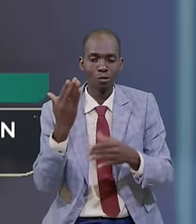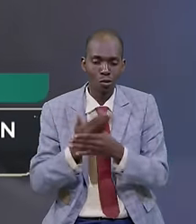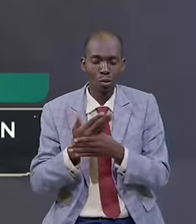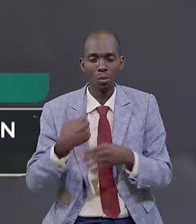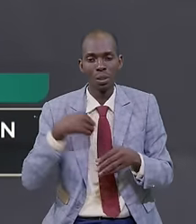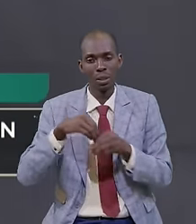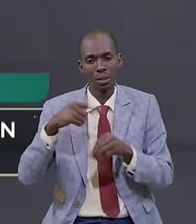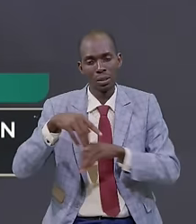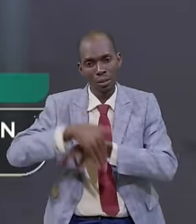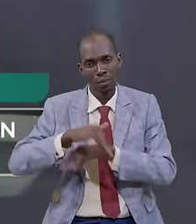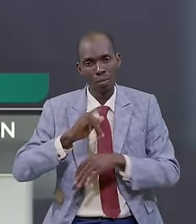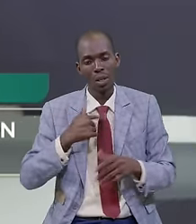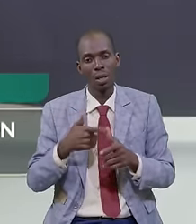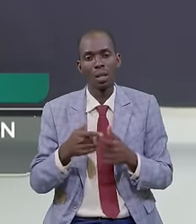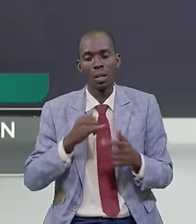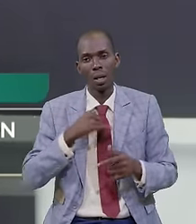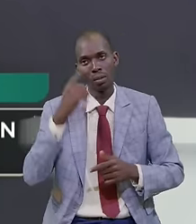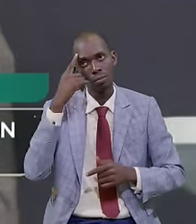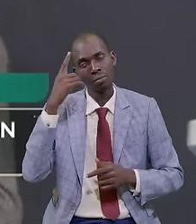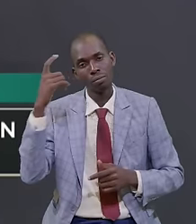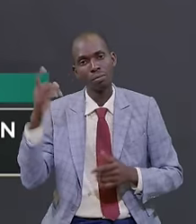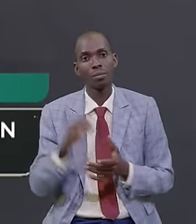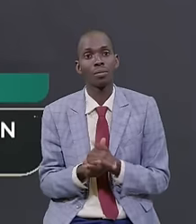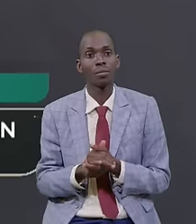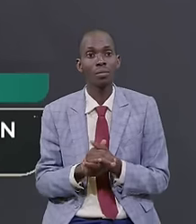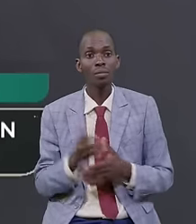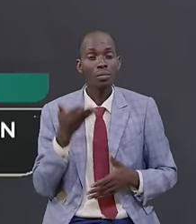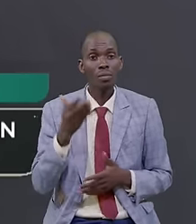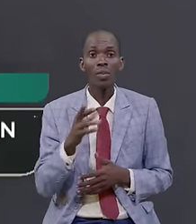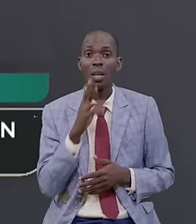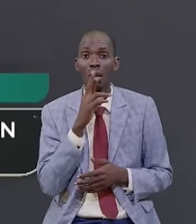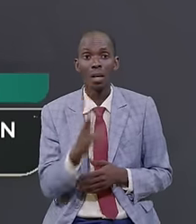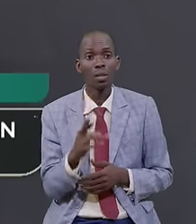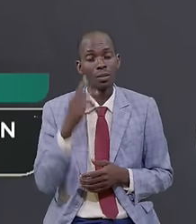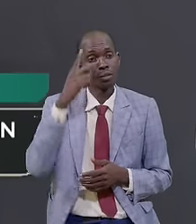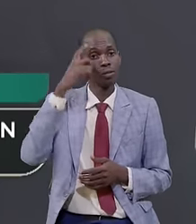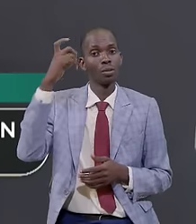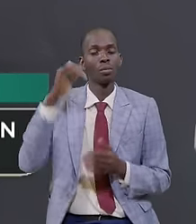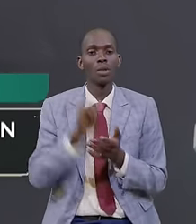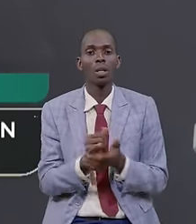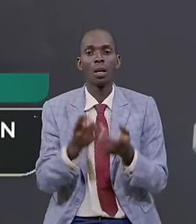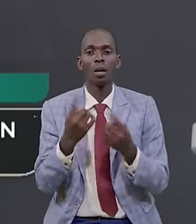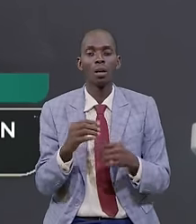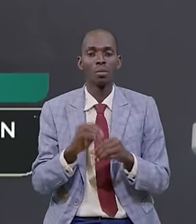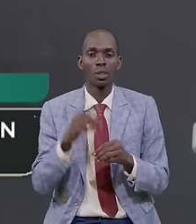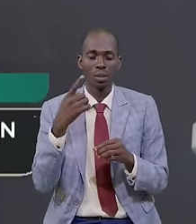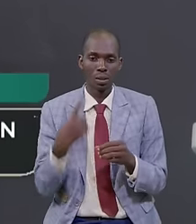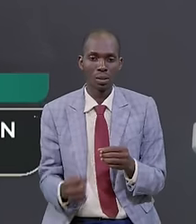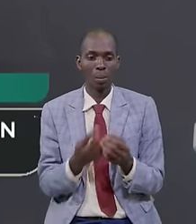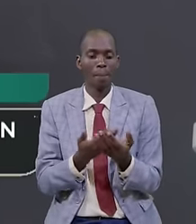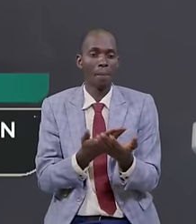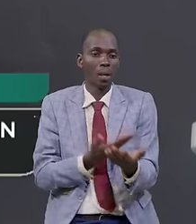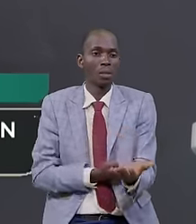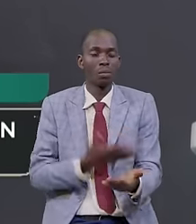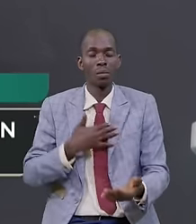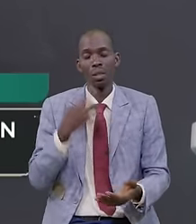dream. There are dreams that come during the day. My eyes are open.